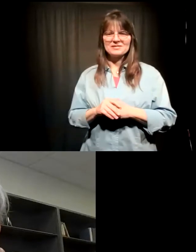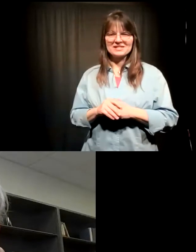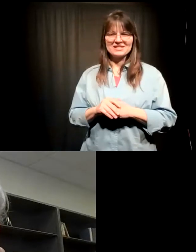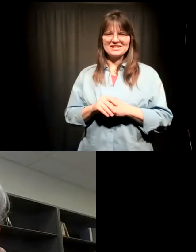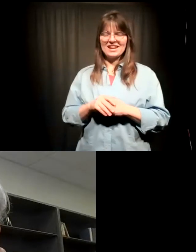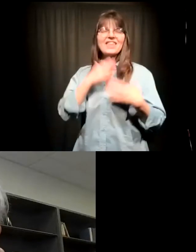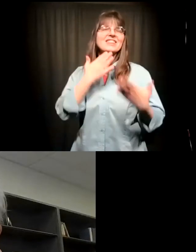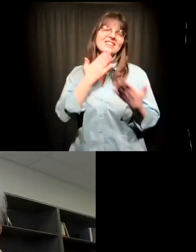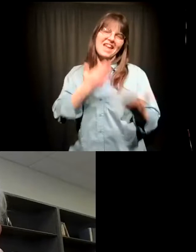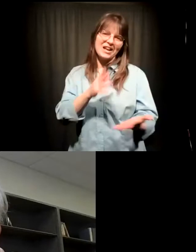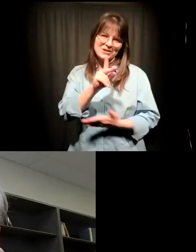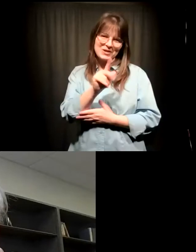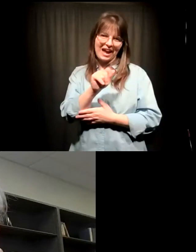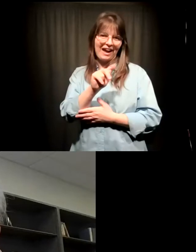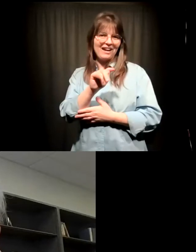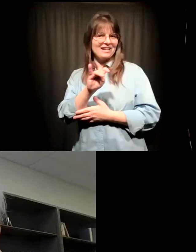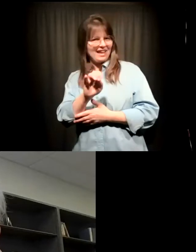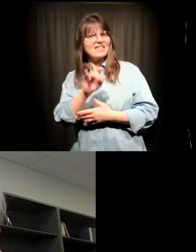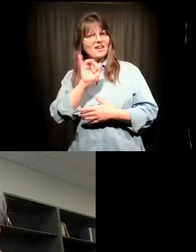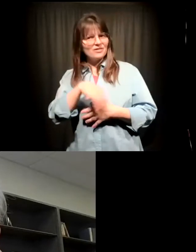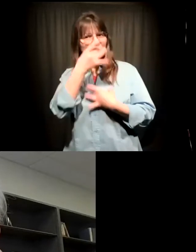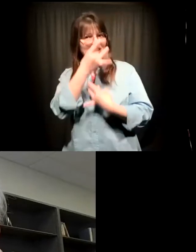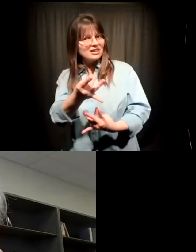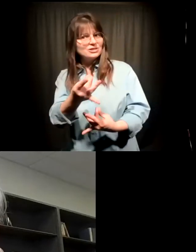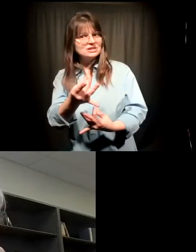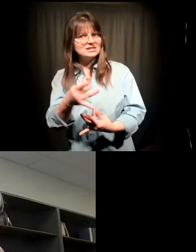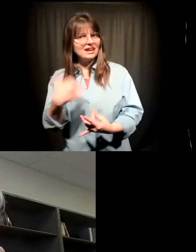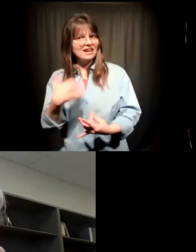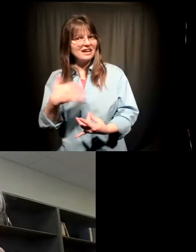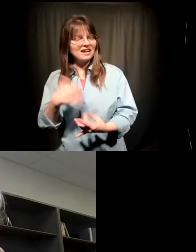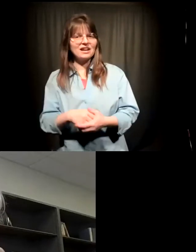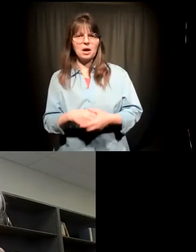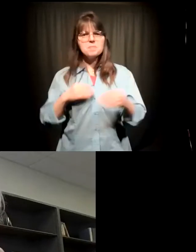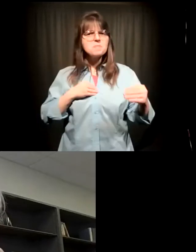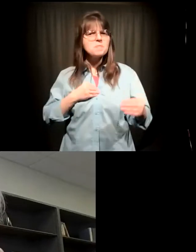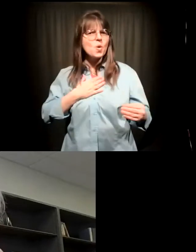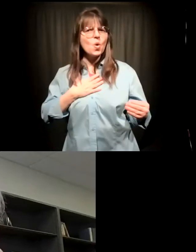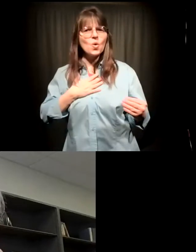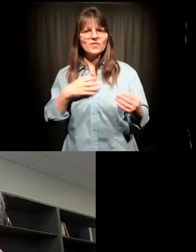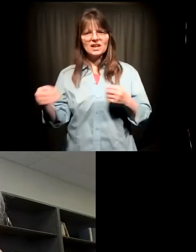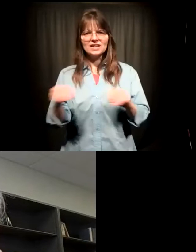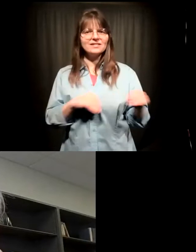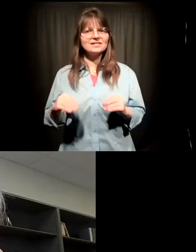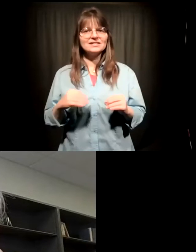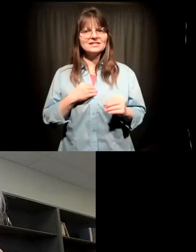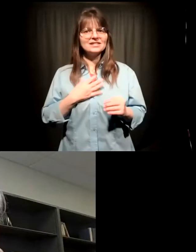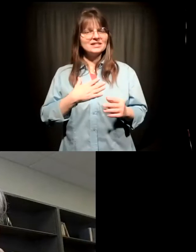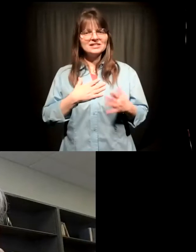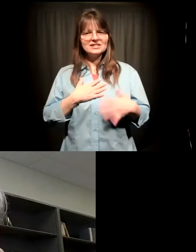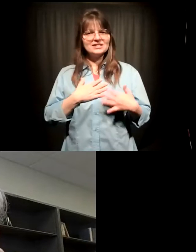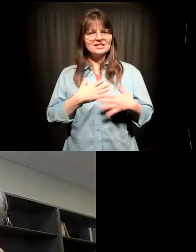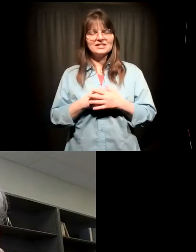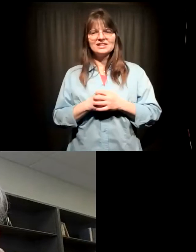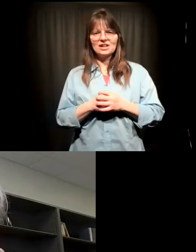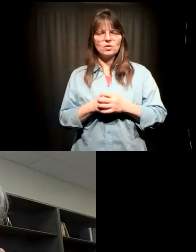Thank you, Katie. This was so interesting and moving, really moving. We have